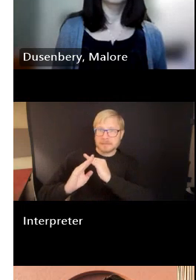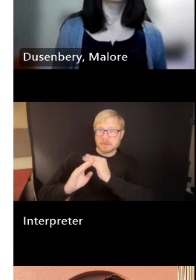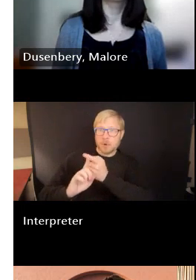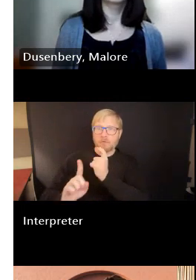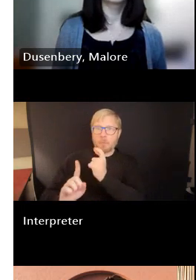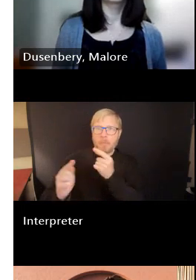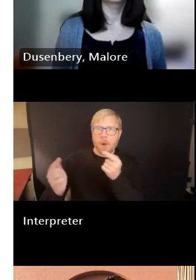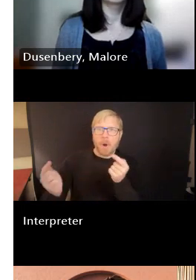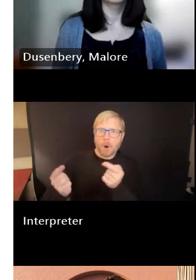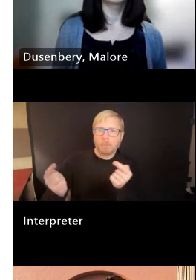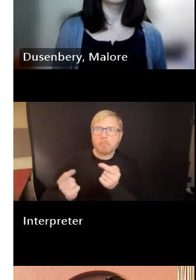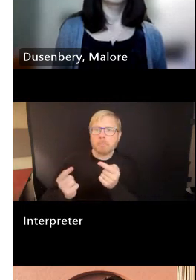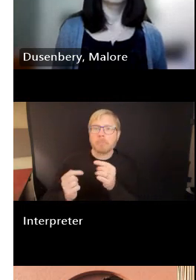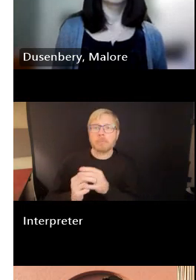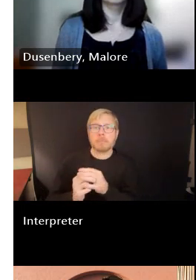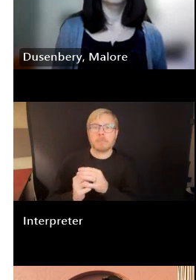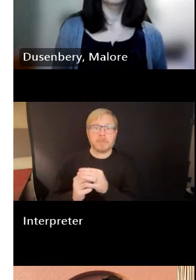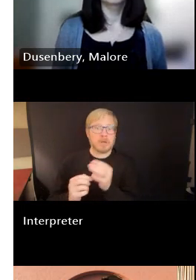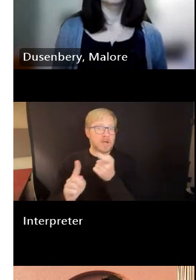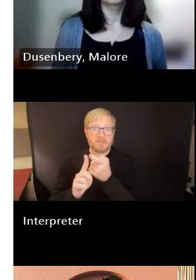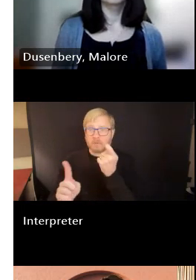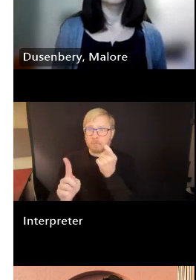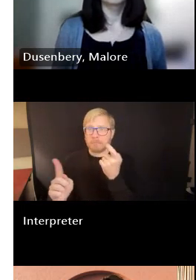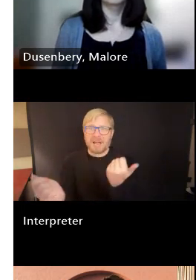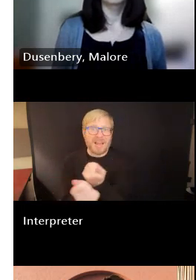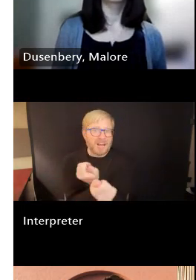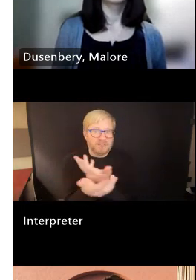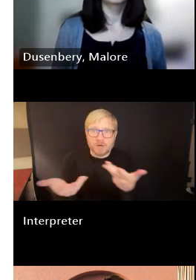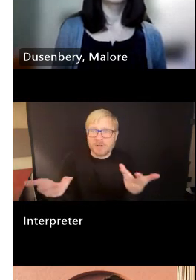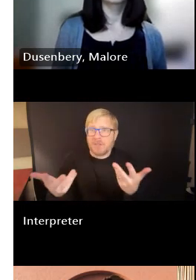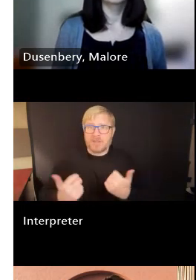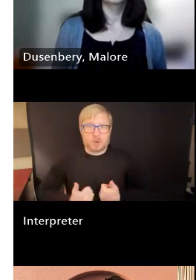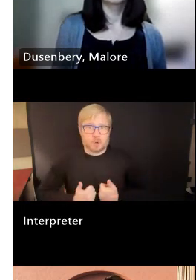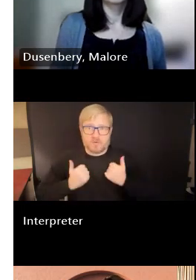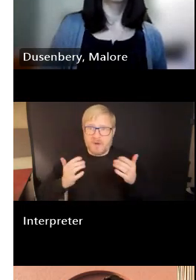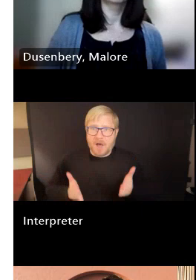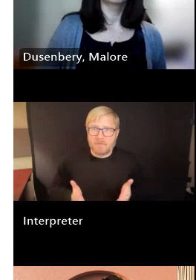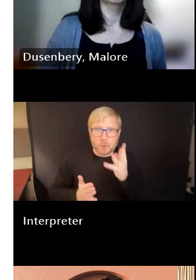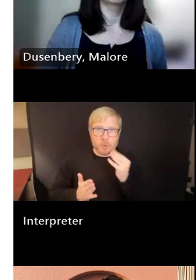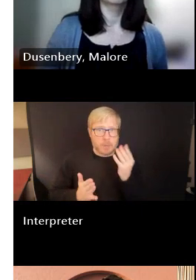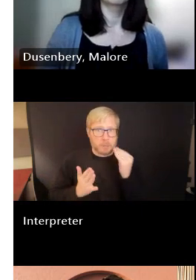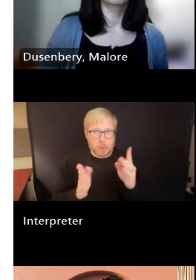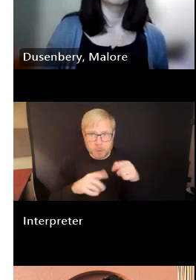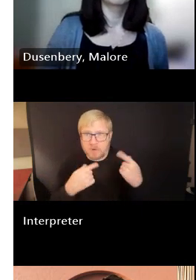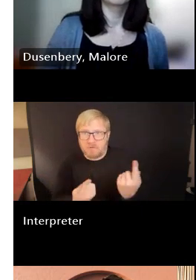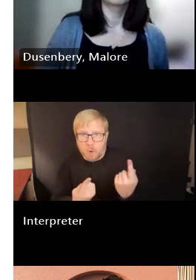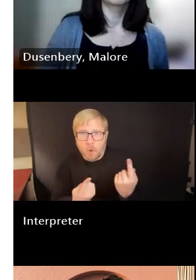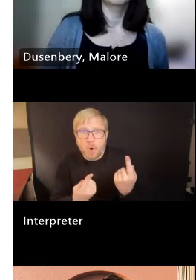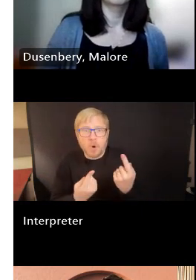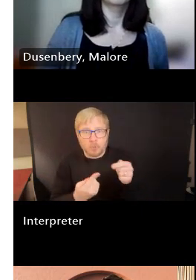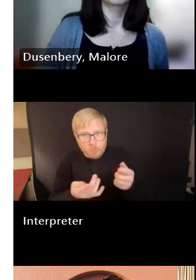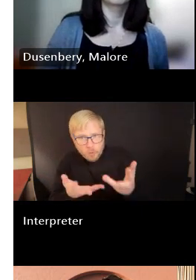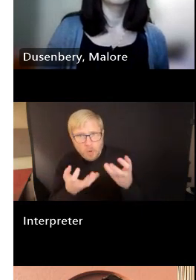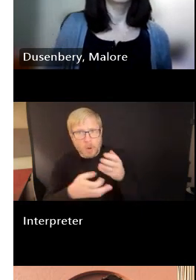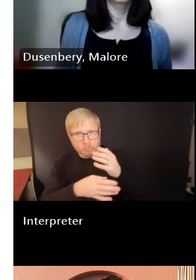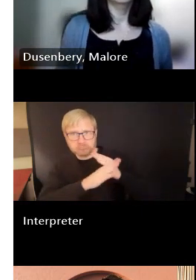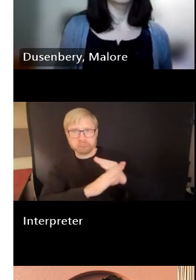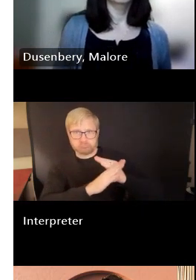compensation, but really everything that the survivor has been through. And Mallory, we can go to the next slide.